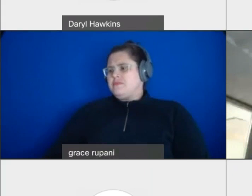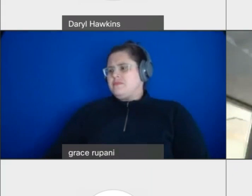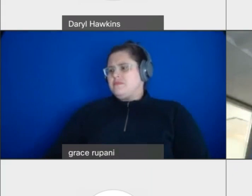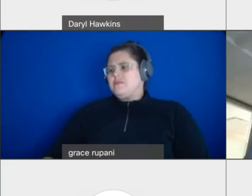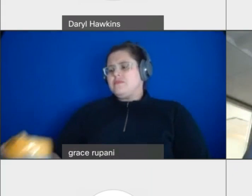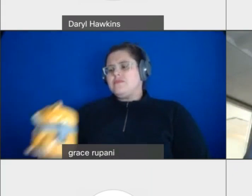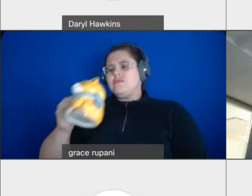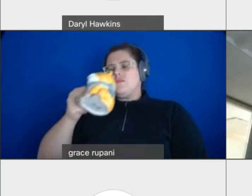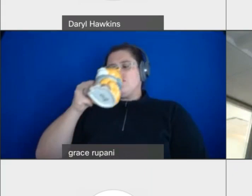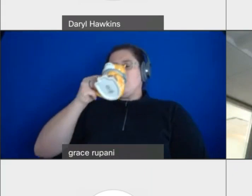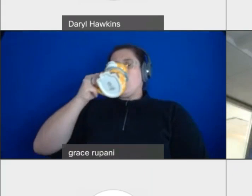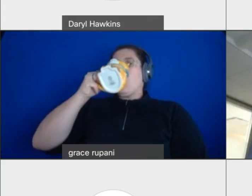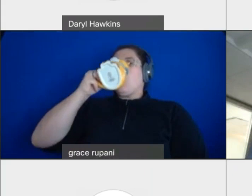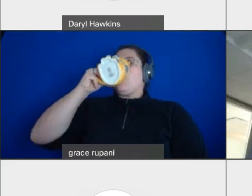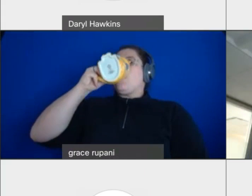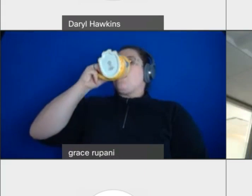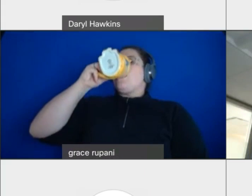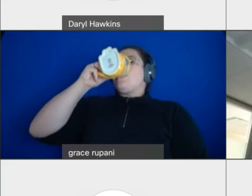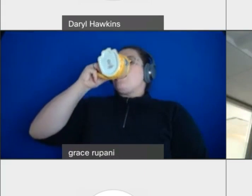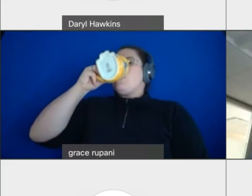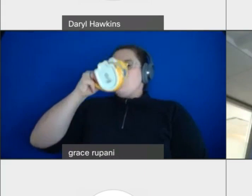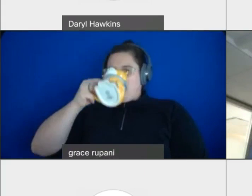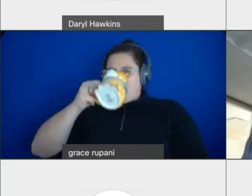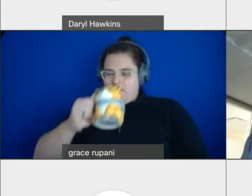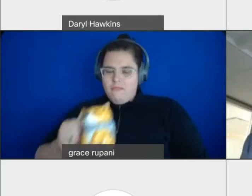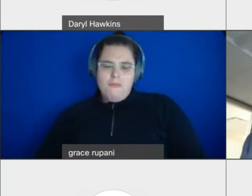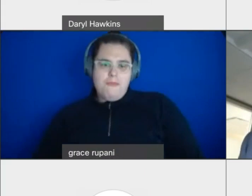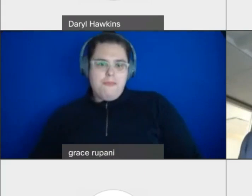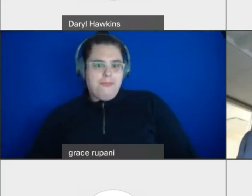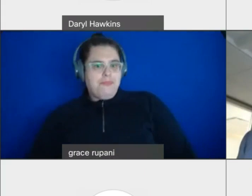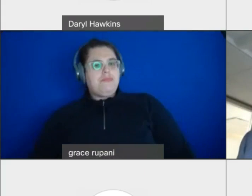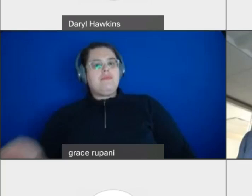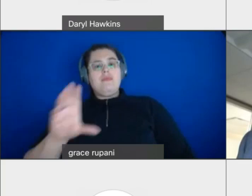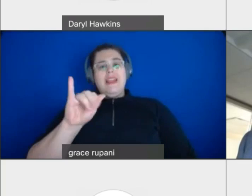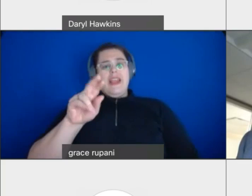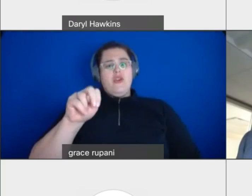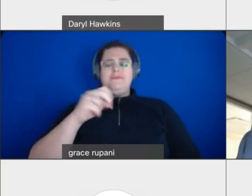Go ahead, Karen. Oh, I haven't heard of such requirement either, so I would say no.